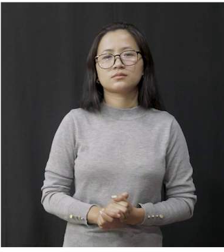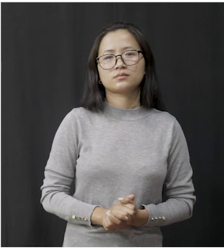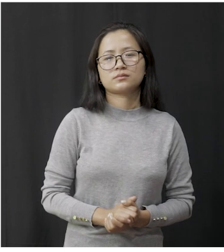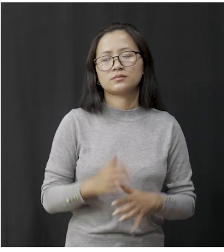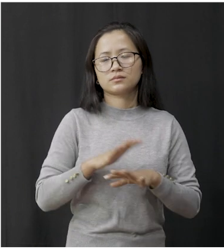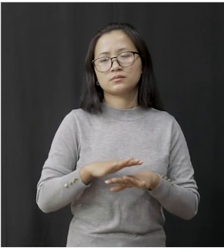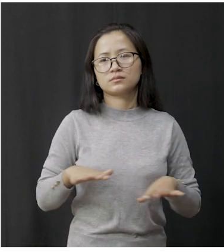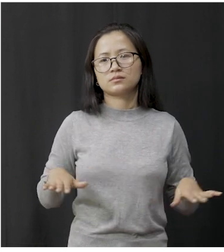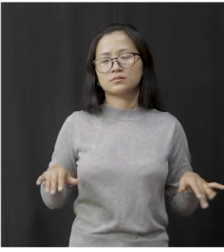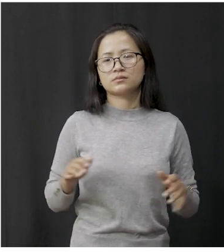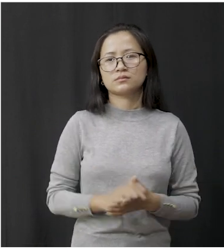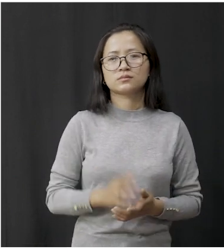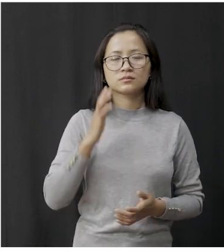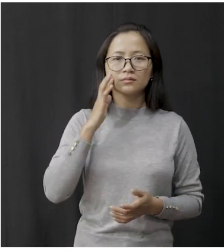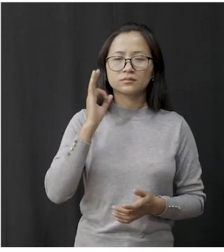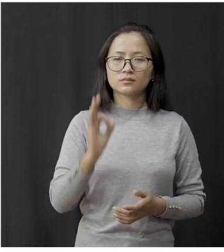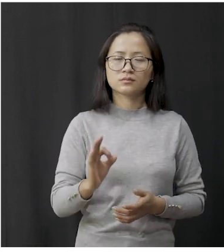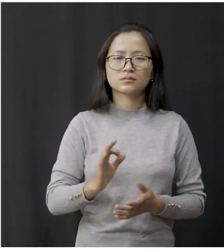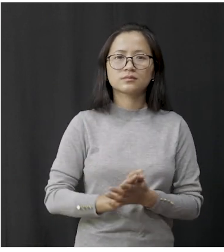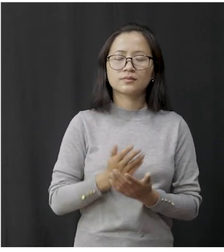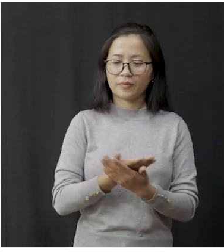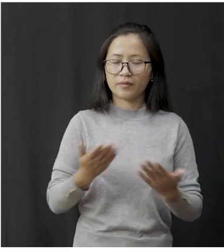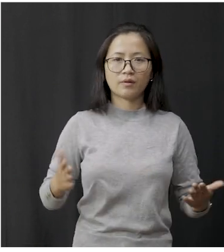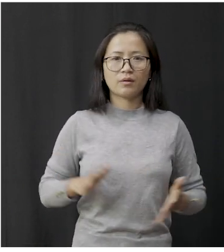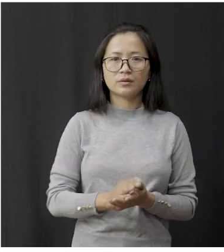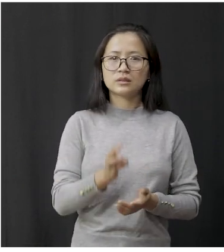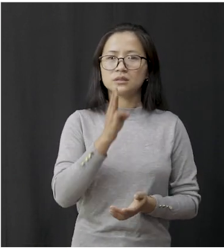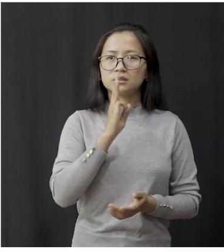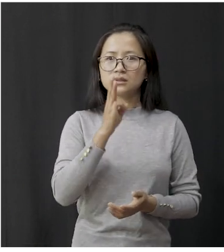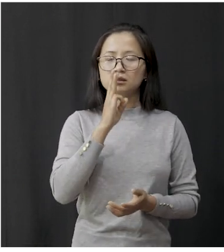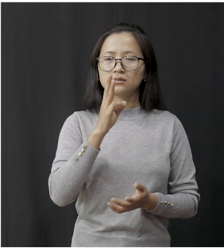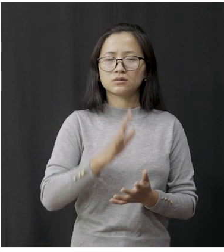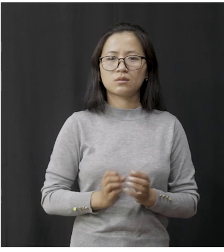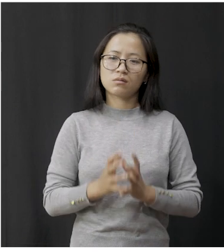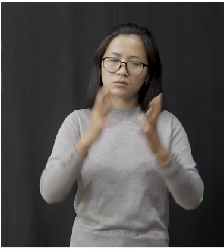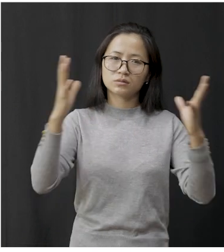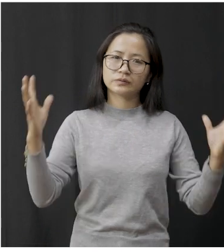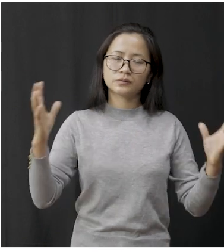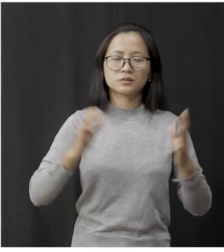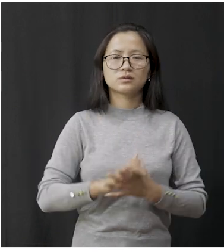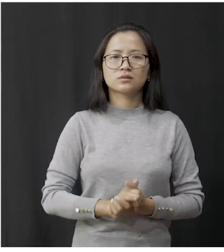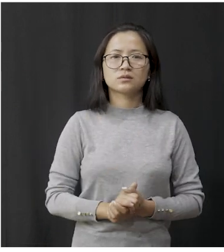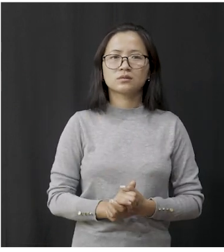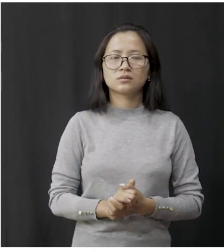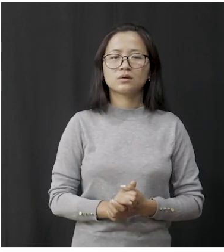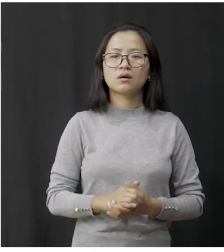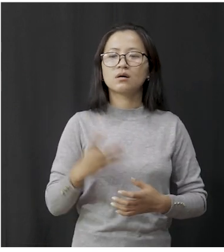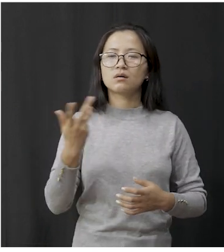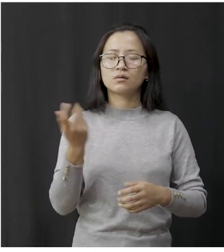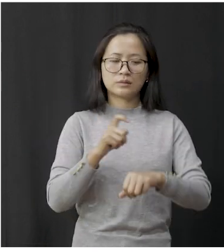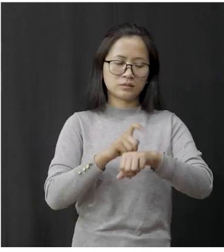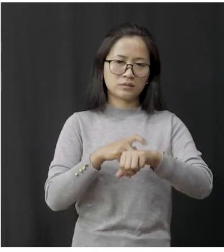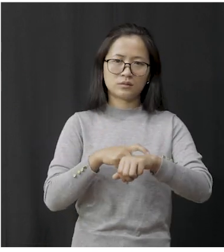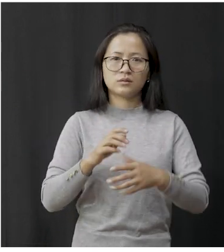Now, students, the most important thing, we must drink plenty water. Now, how many times, like how